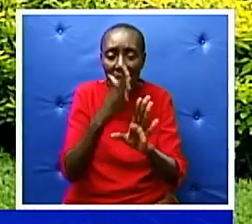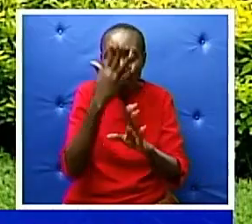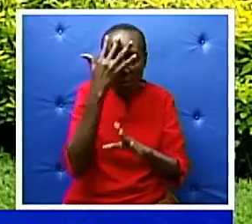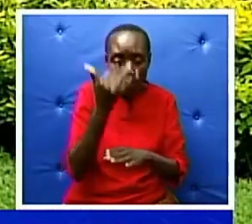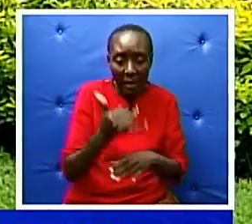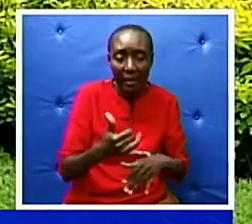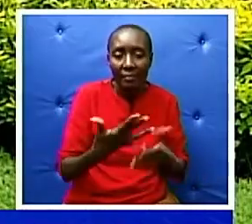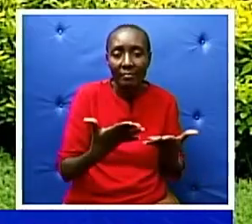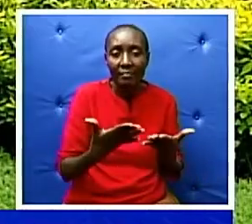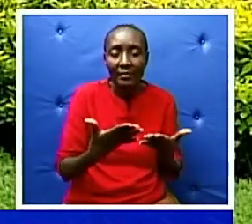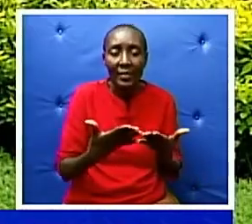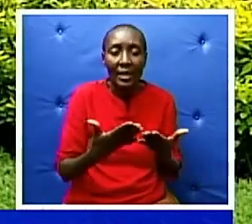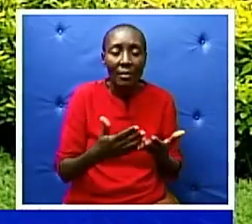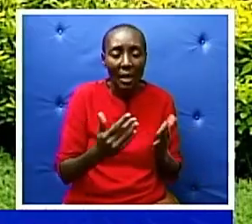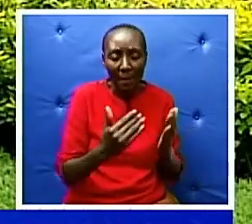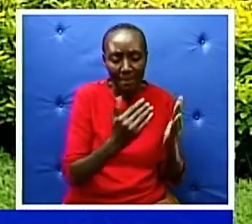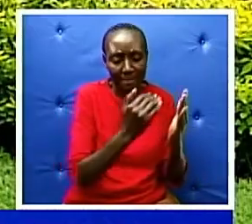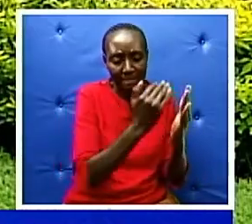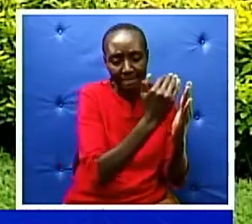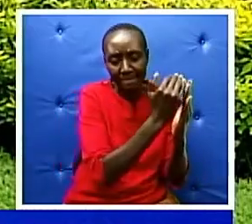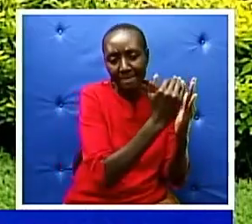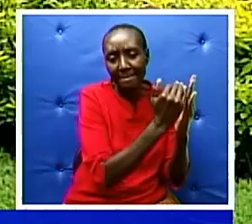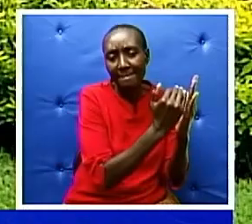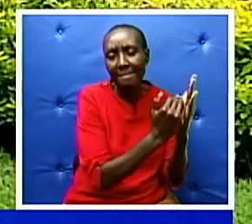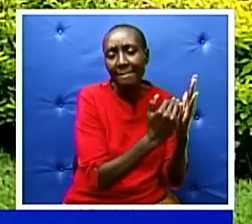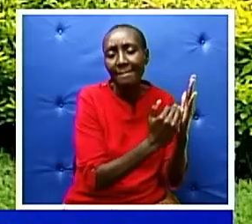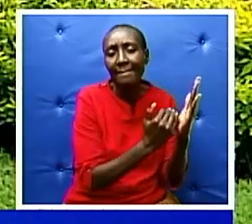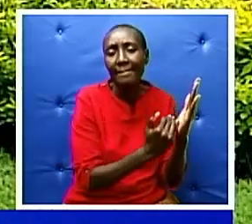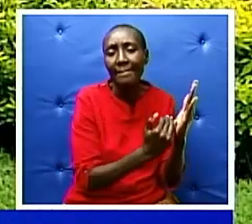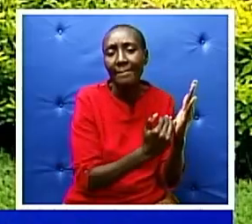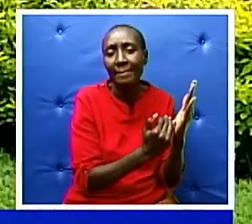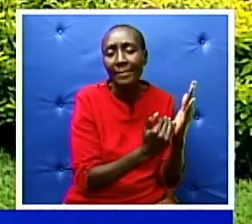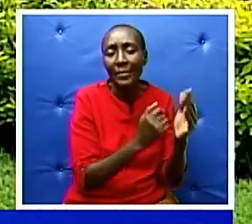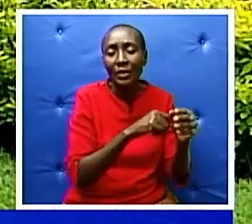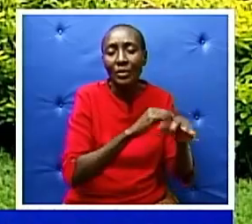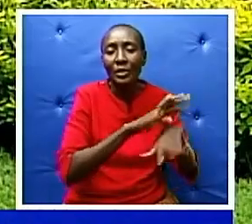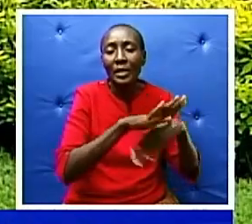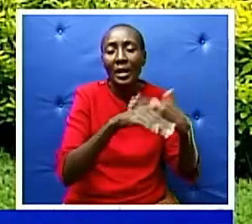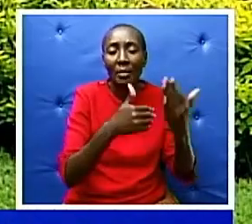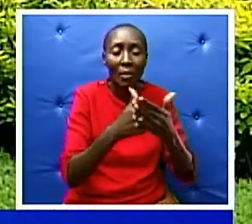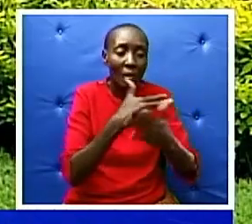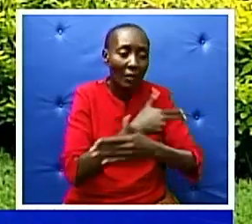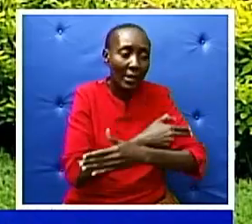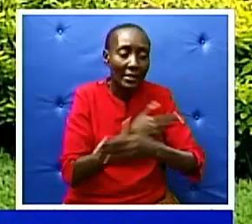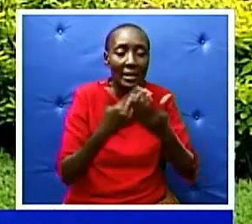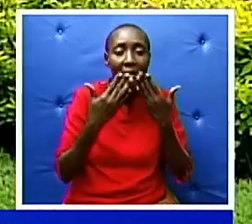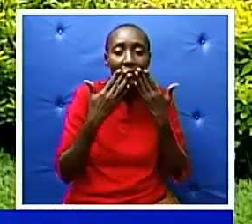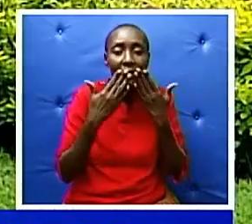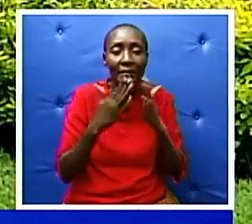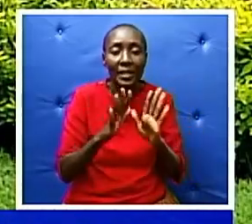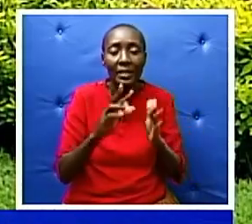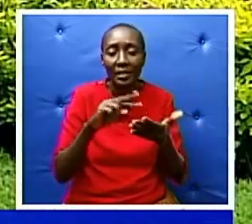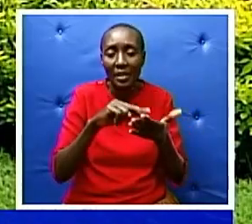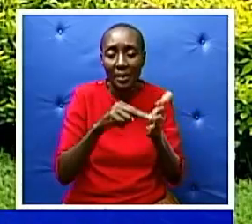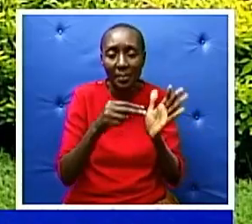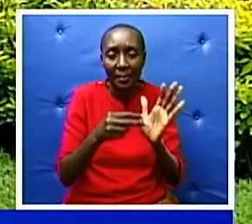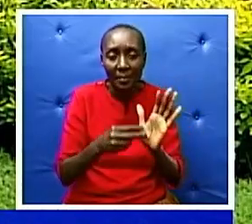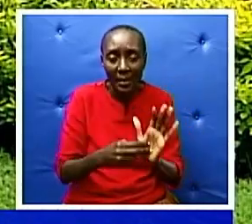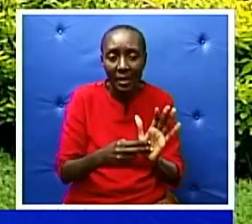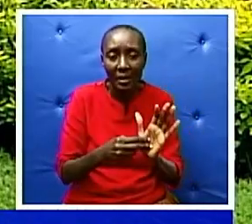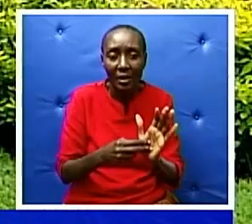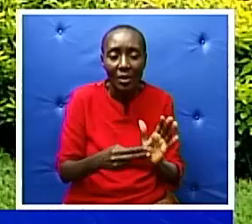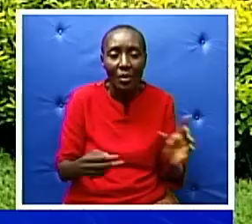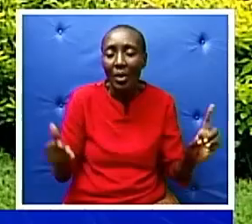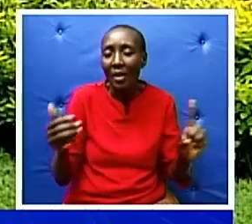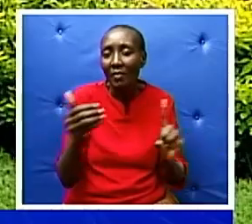some order we are following. We are hoping that by the time everyone gets in line or someone was skipped, we have done much of the